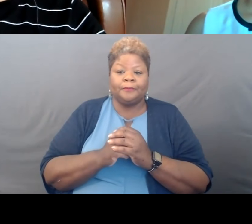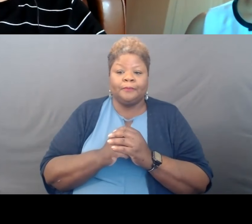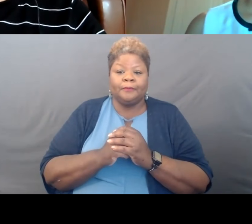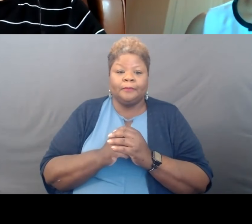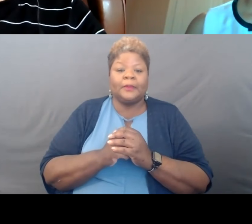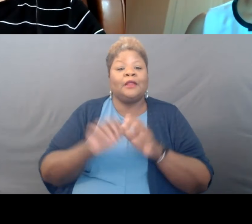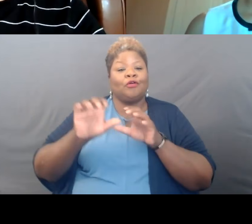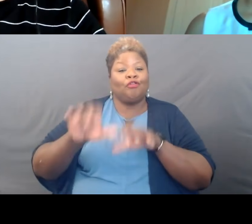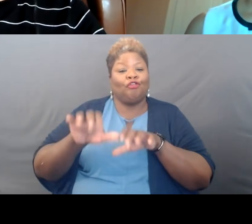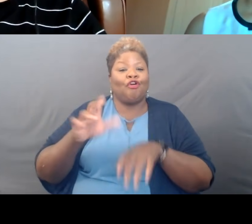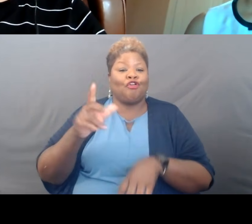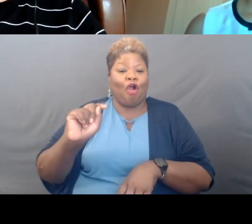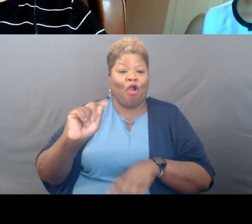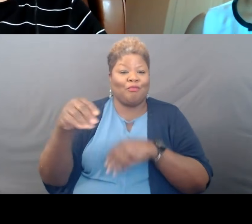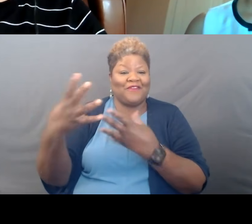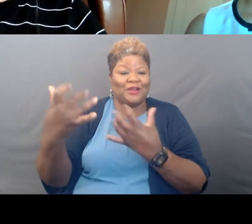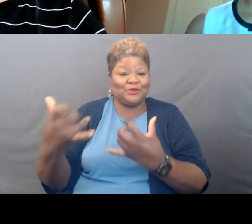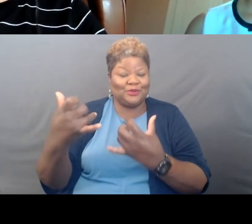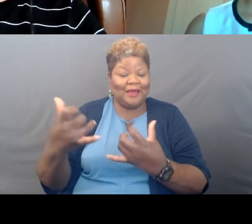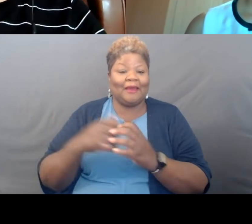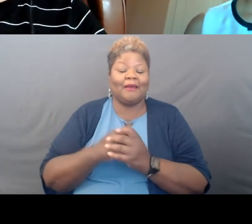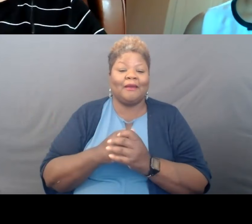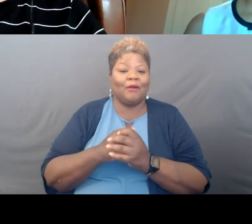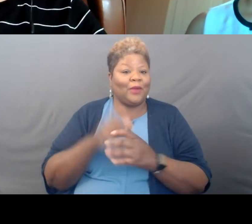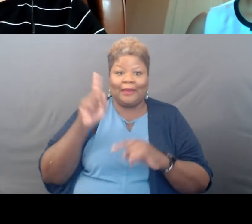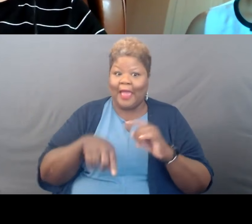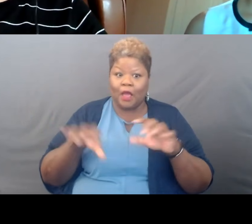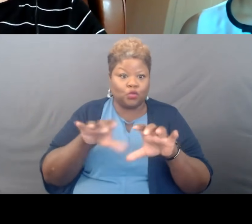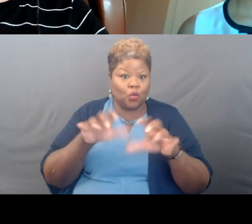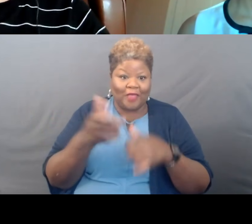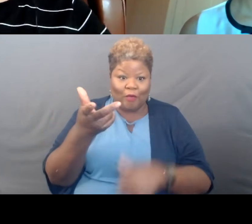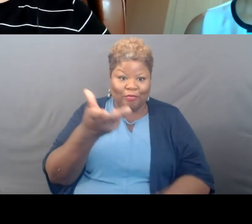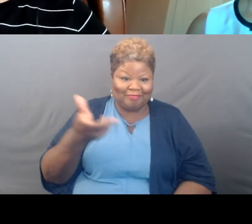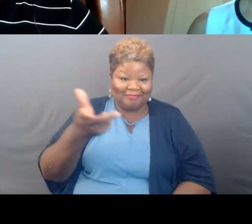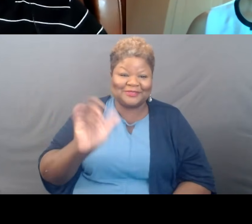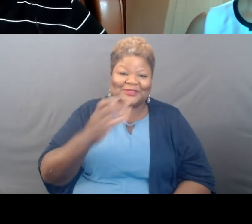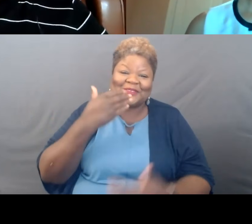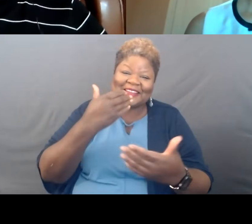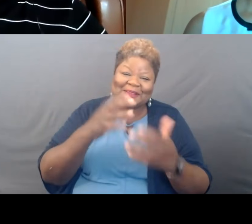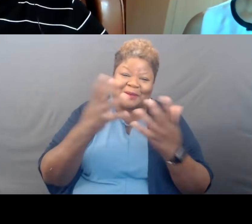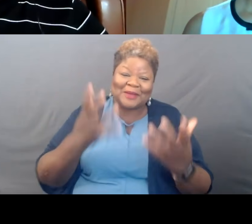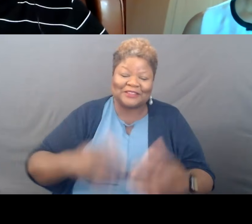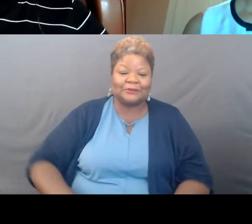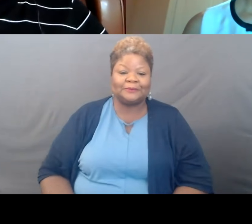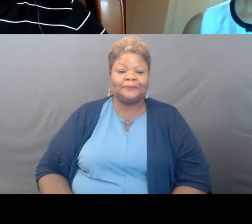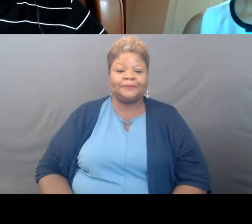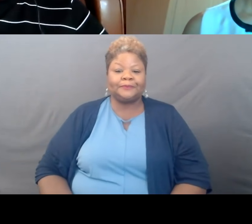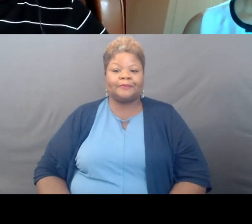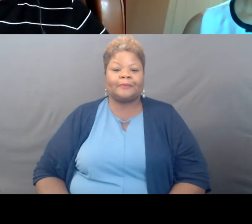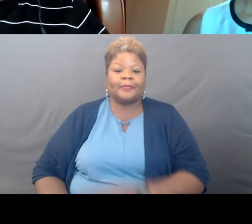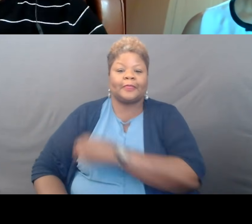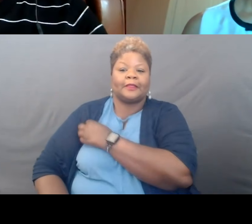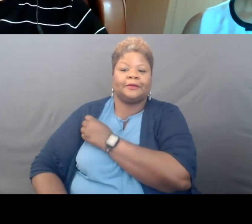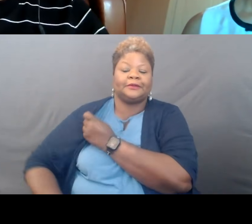our CART person today. You guys, we also could not be doing this without you. So thank you so much. And I'm